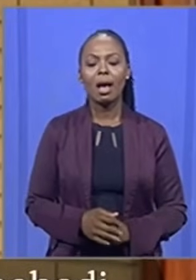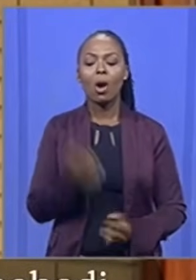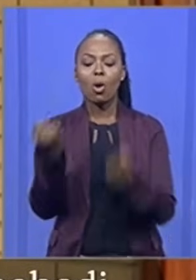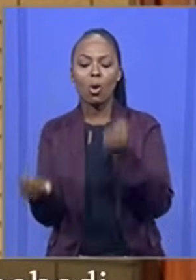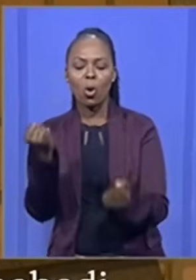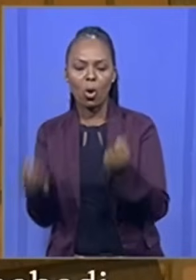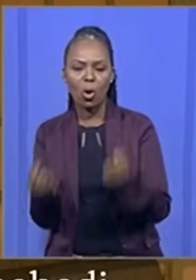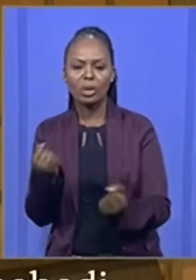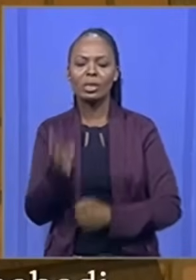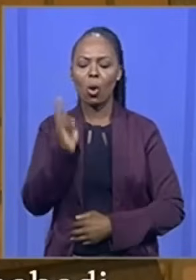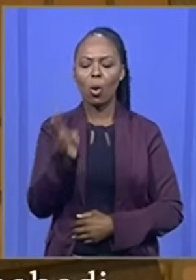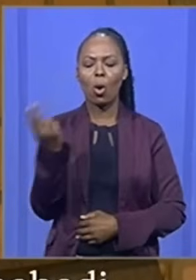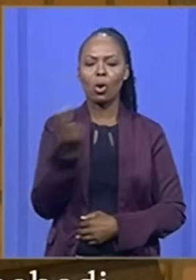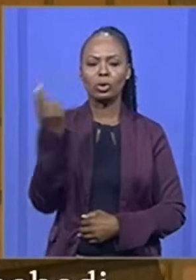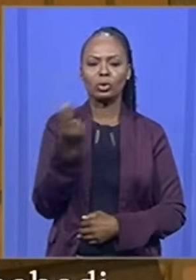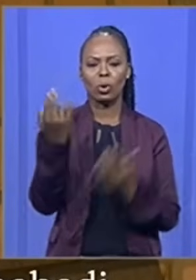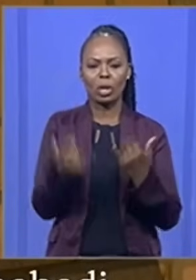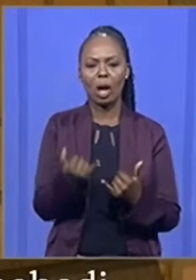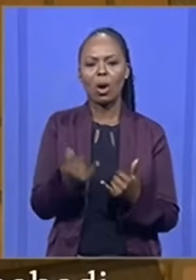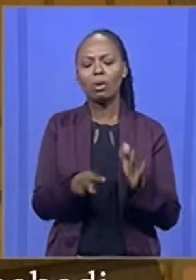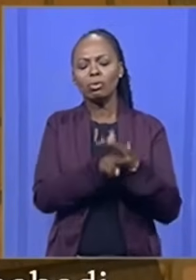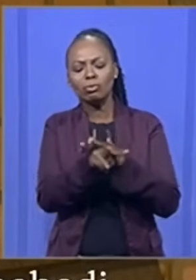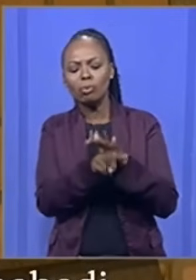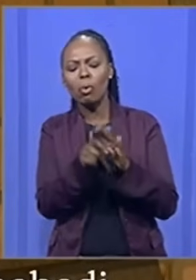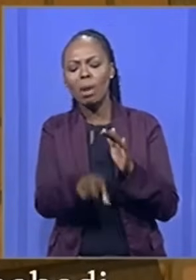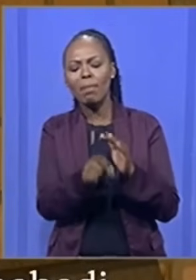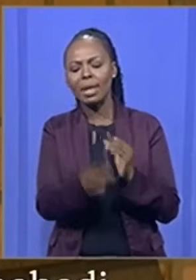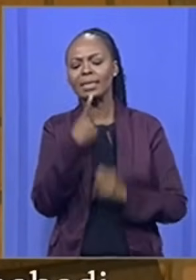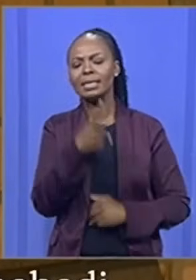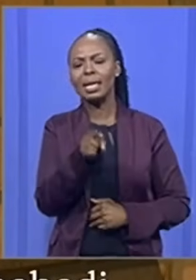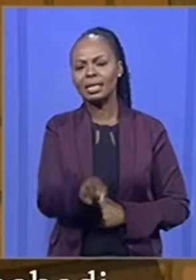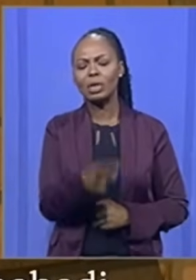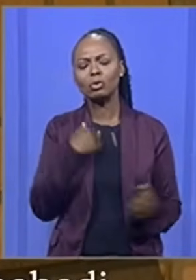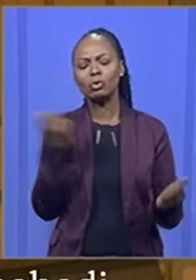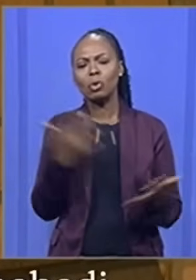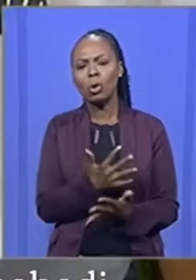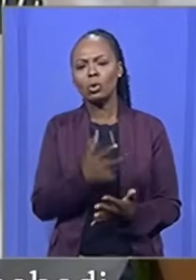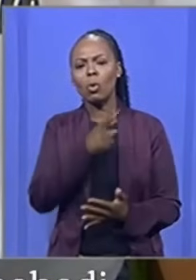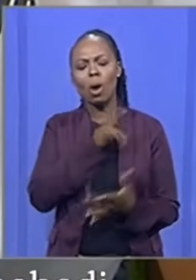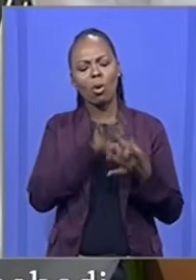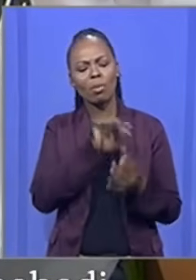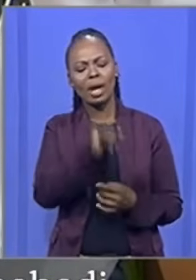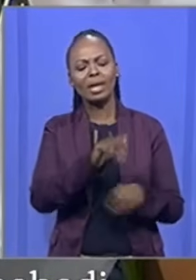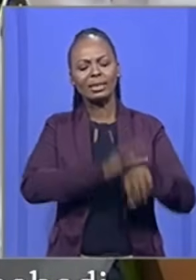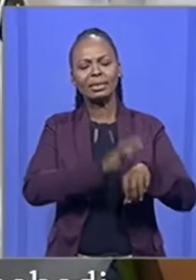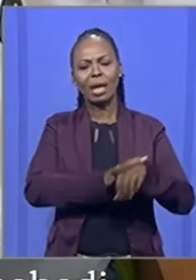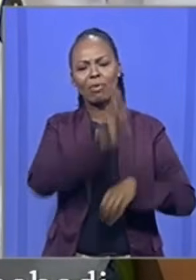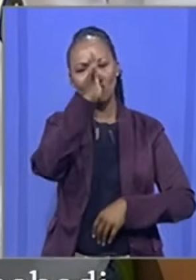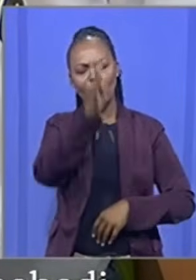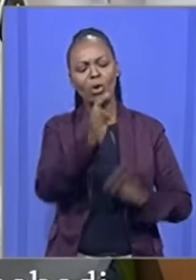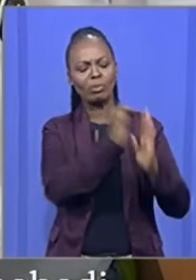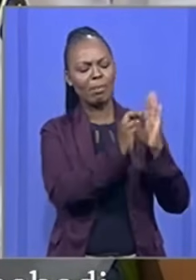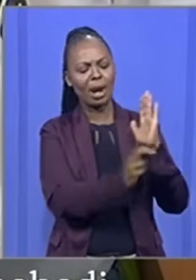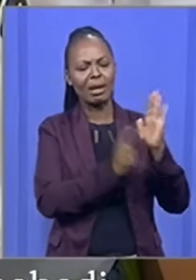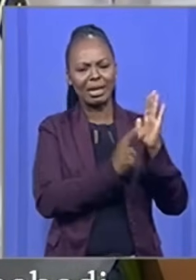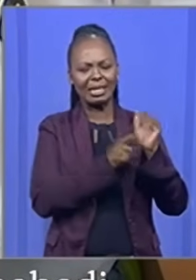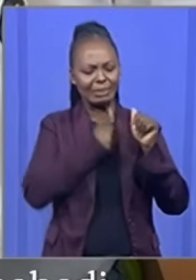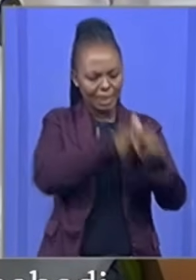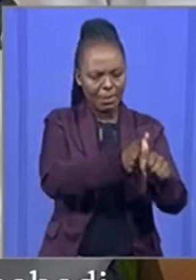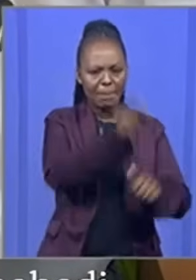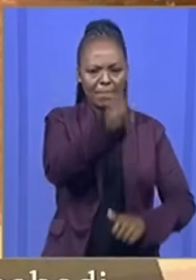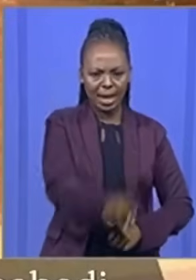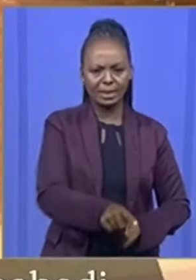e reboletse dipelo tse di gagametseng tsa gore ba be ba le kwa malapeng a bona ka ura ya bone thapama ba efoge